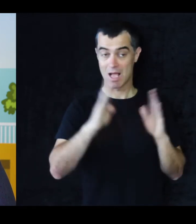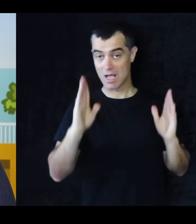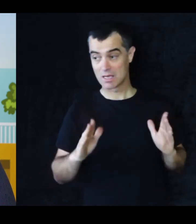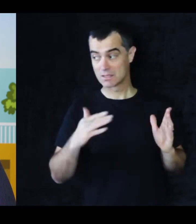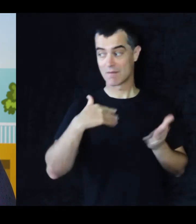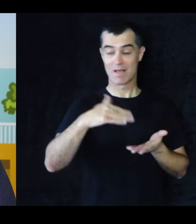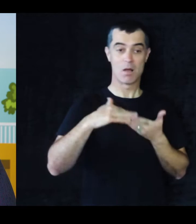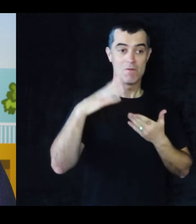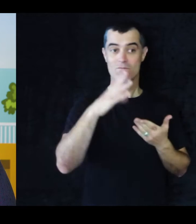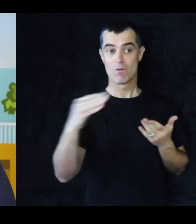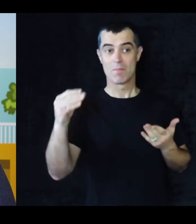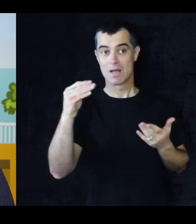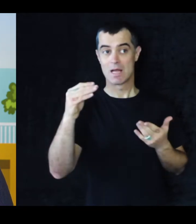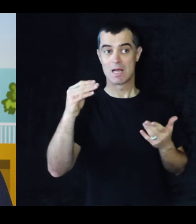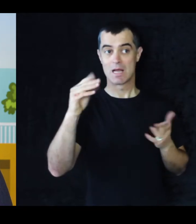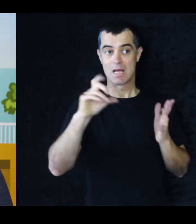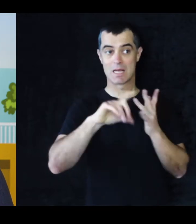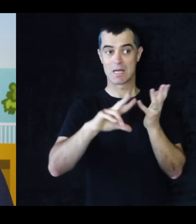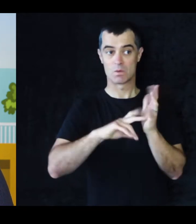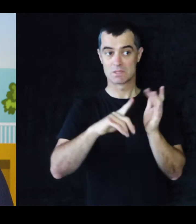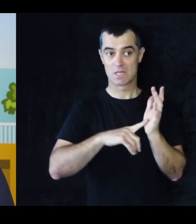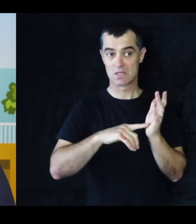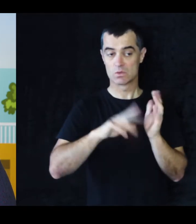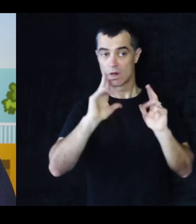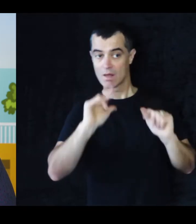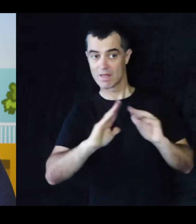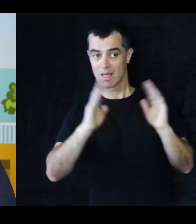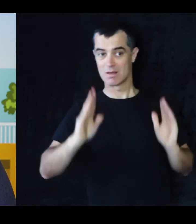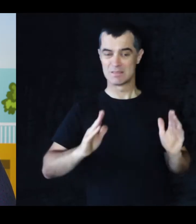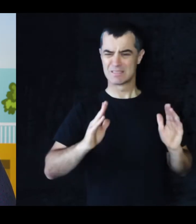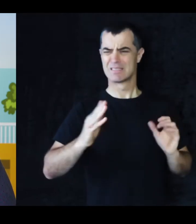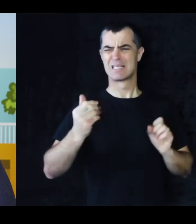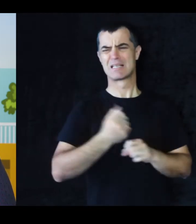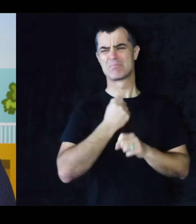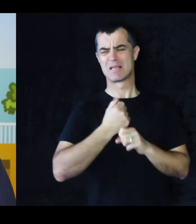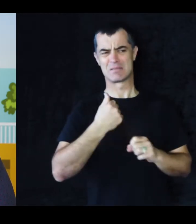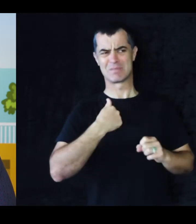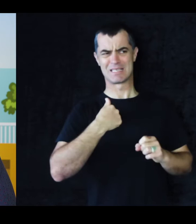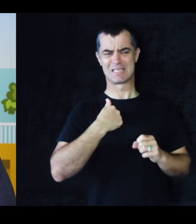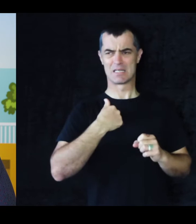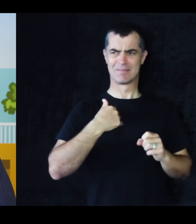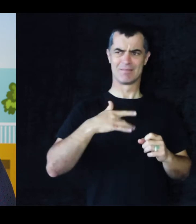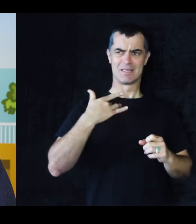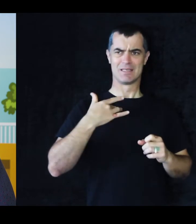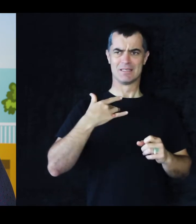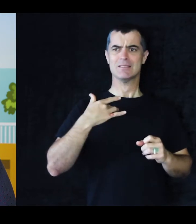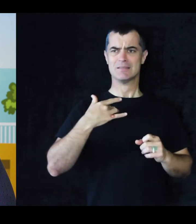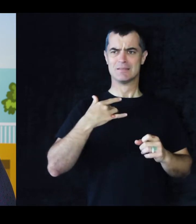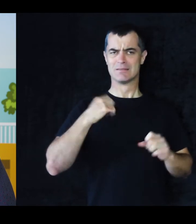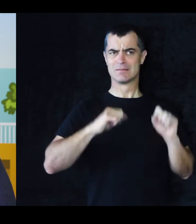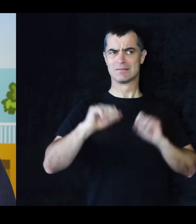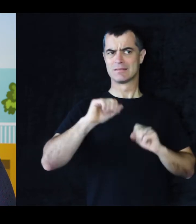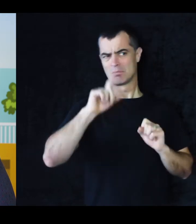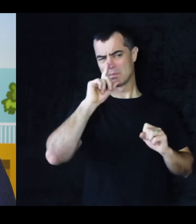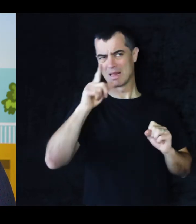of, can I look after the house? Do I have help from the council to look after the house? I feel like it actually places me in a position where people can discriminate and